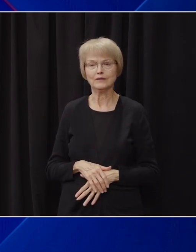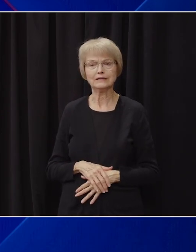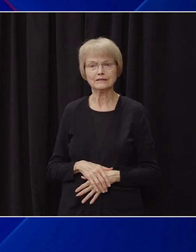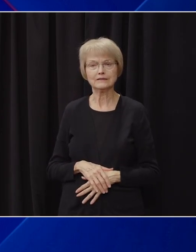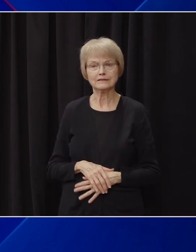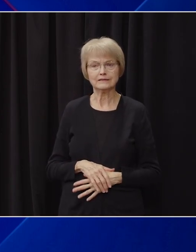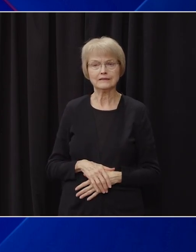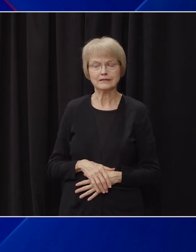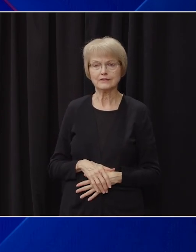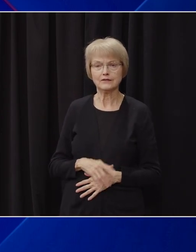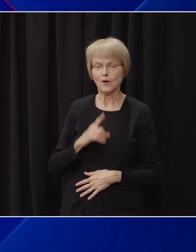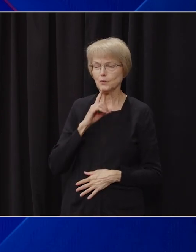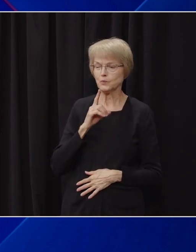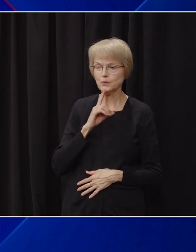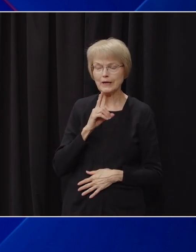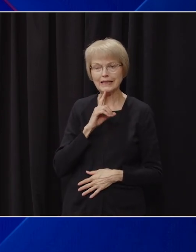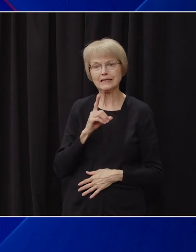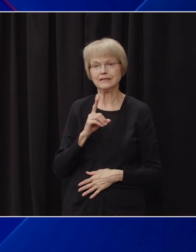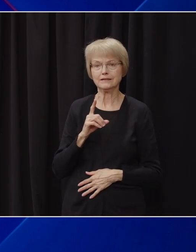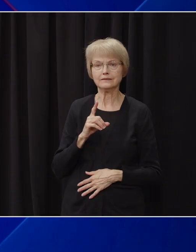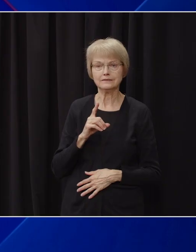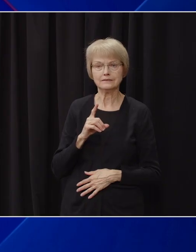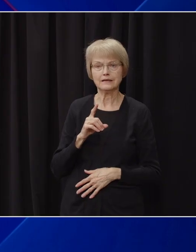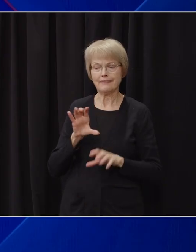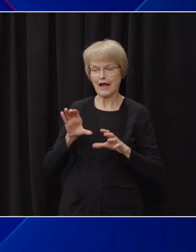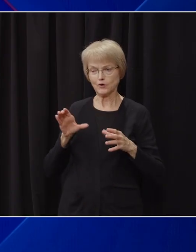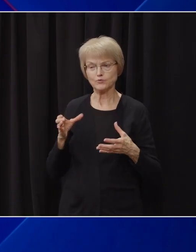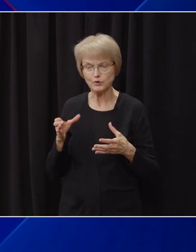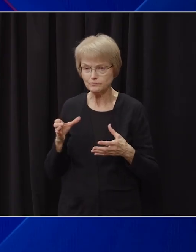critical mass and push it just one bit further.